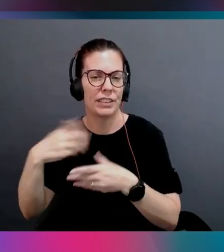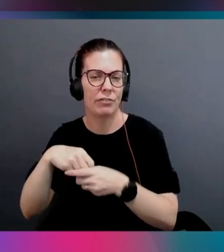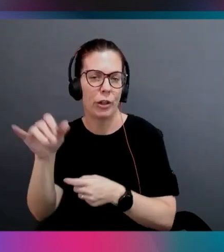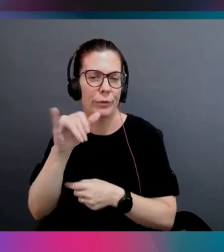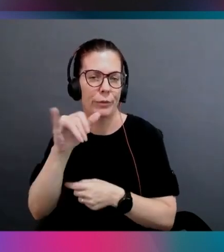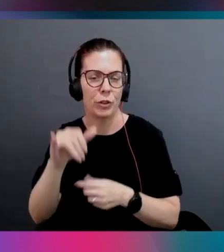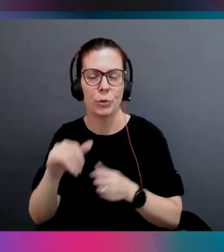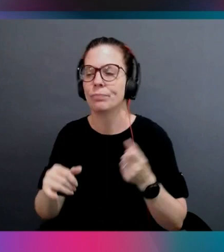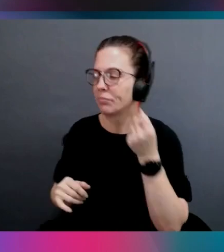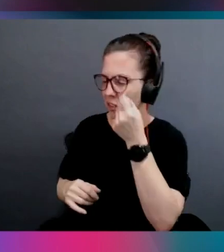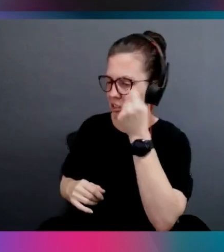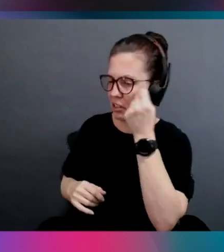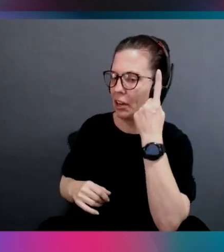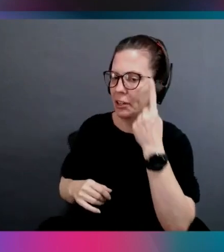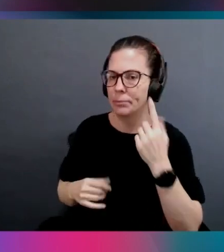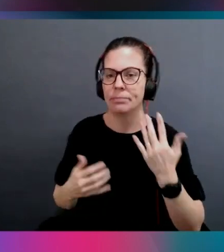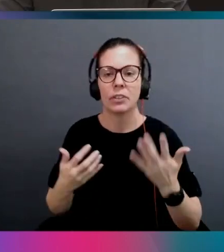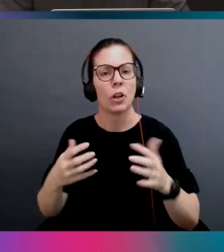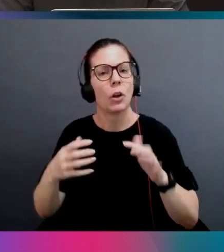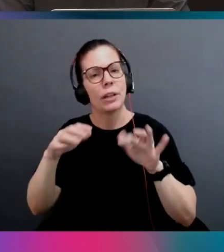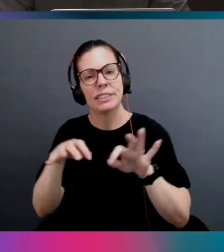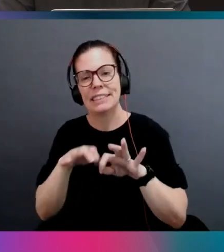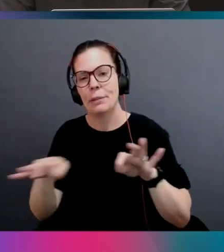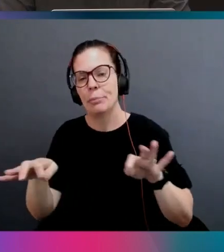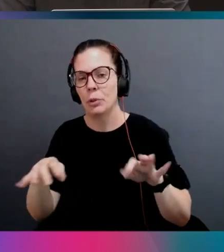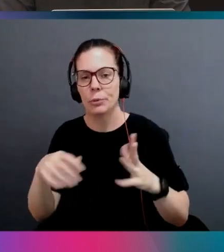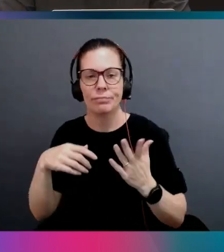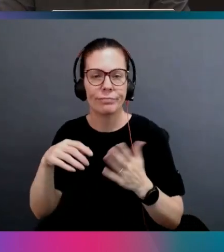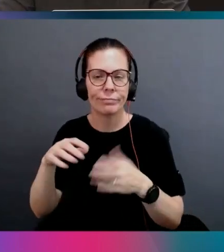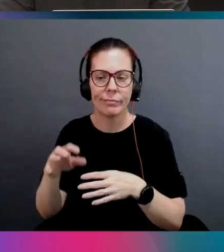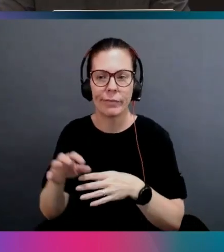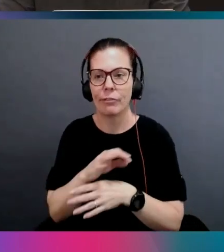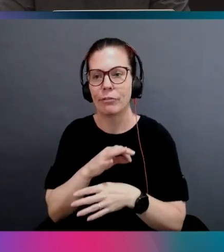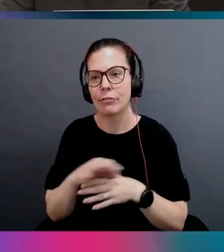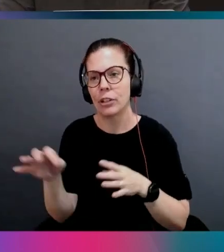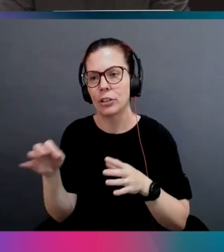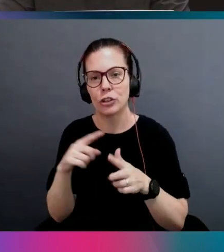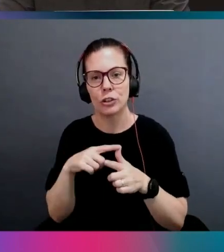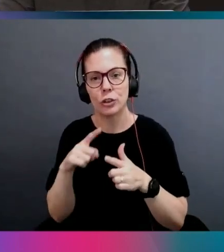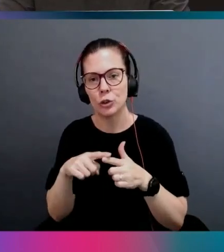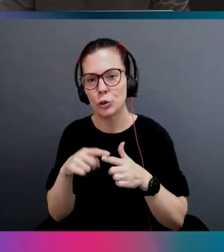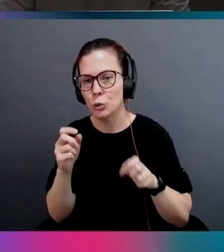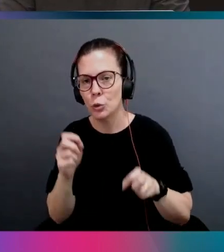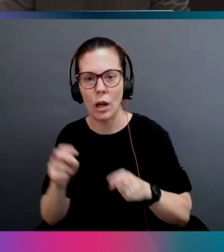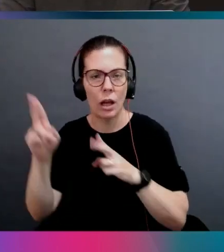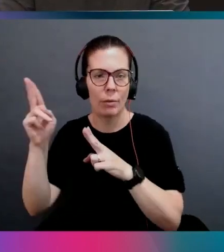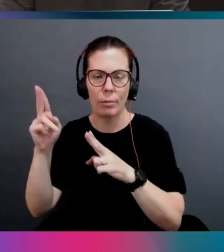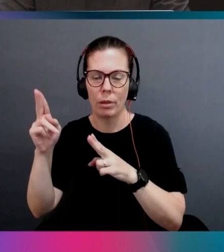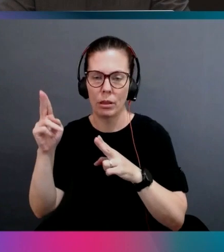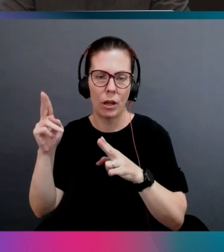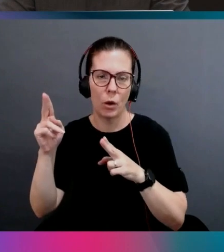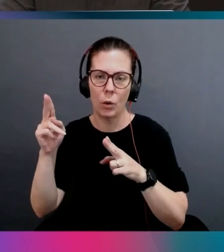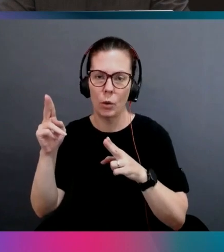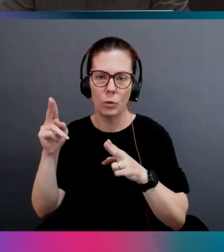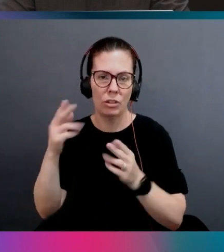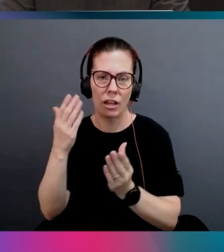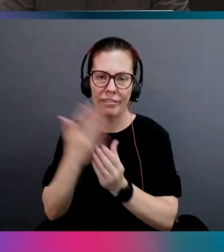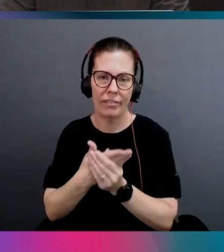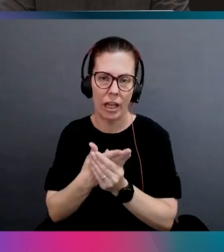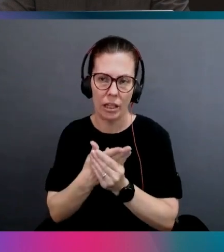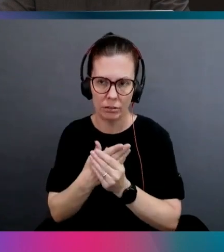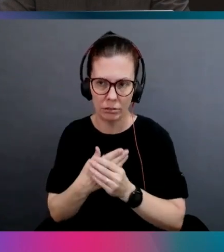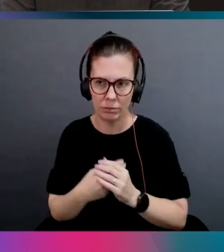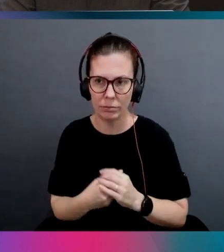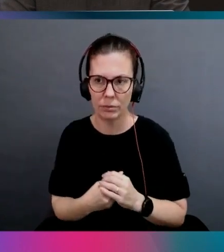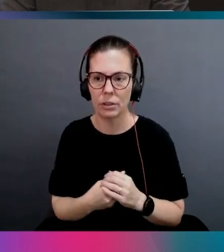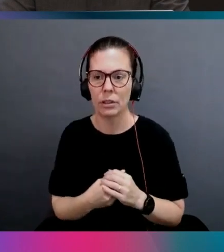So let's start writing a simple comment. Let's say function to upload a file